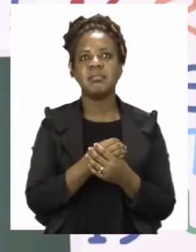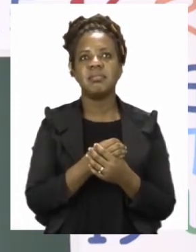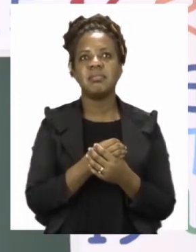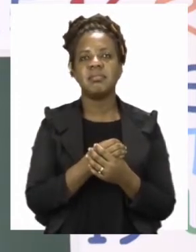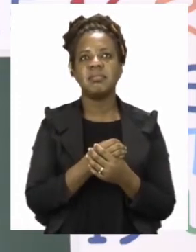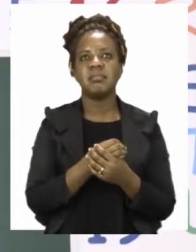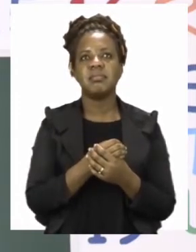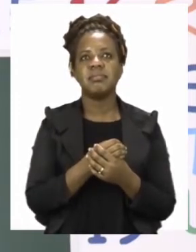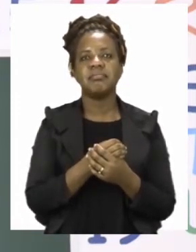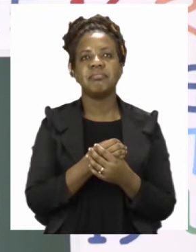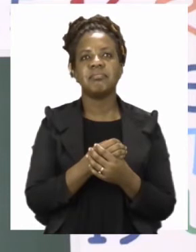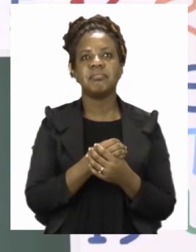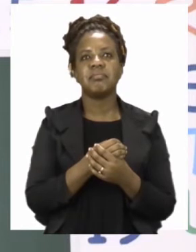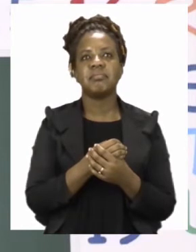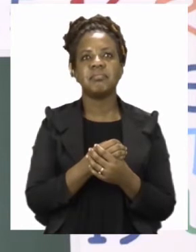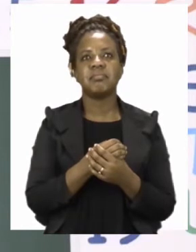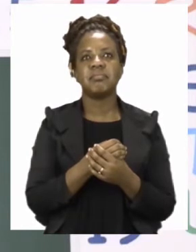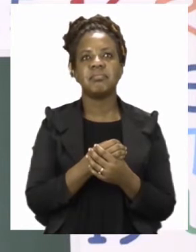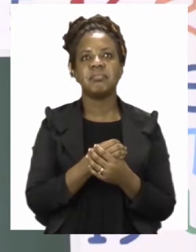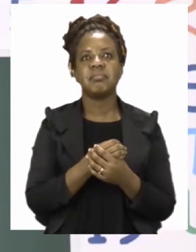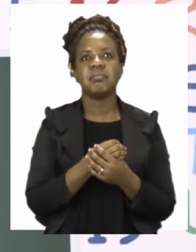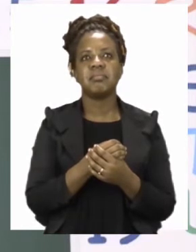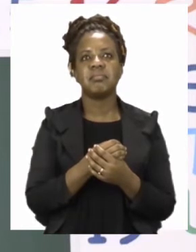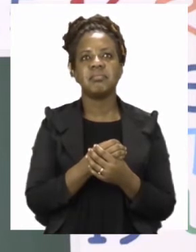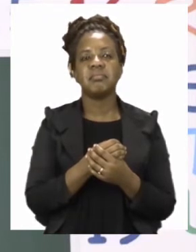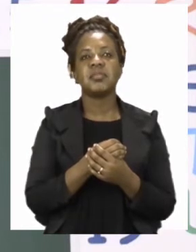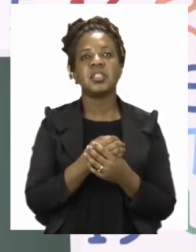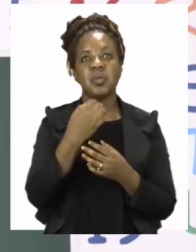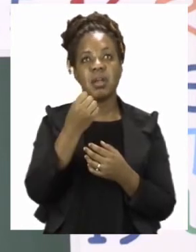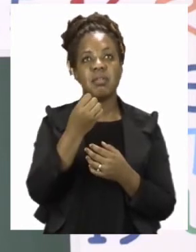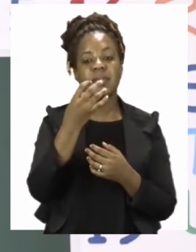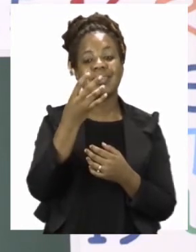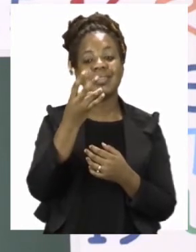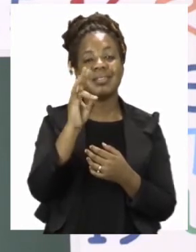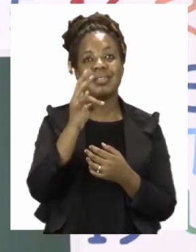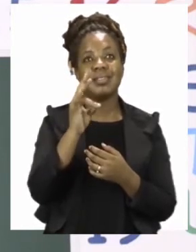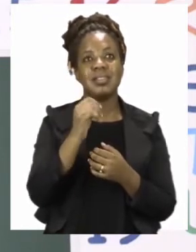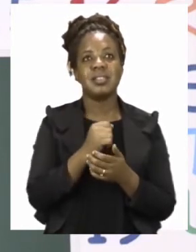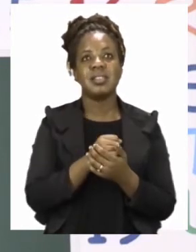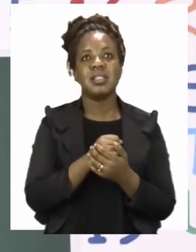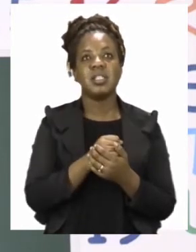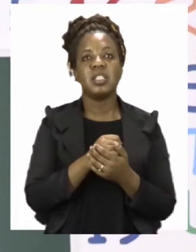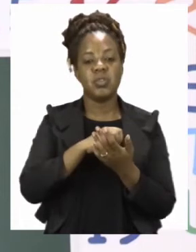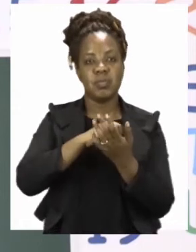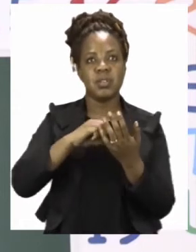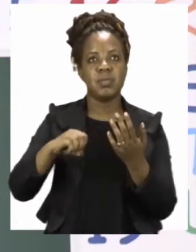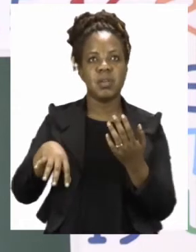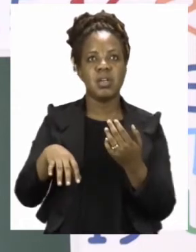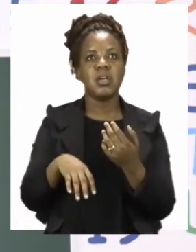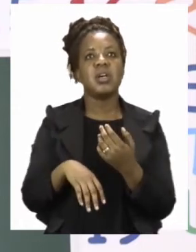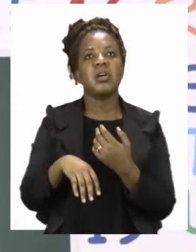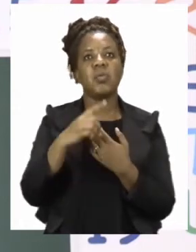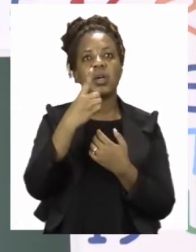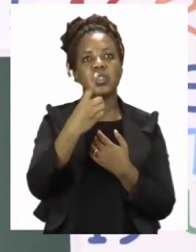backwards. Silly teacher. So we're going to count backwards, okay? So we start from